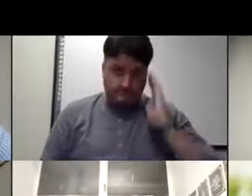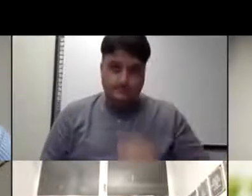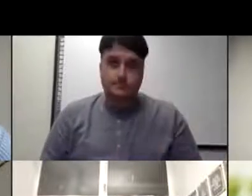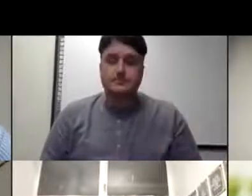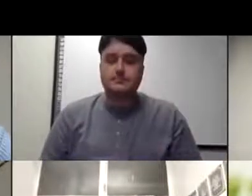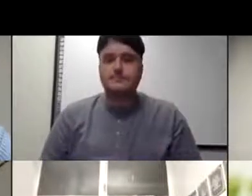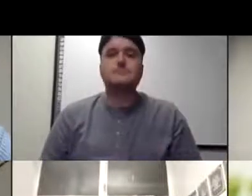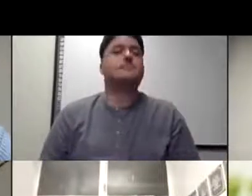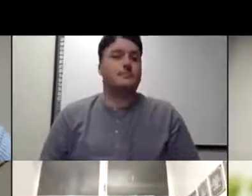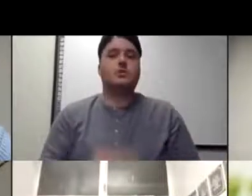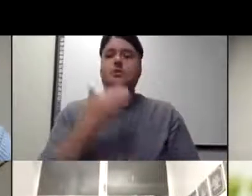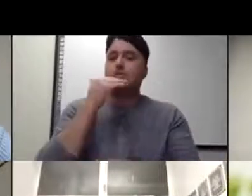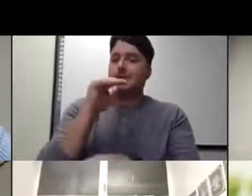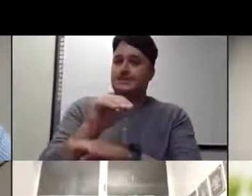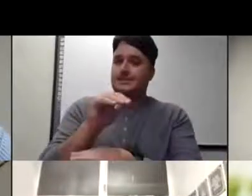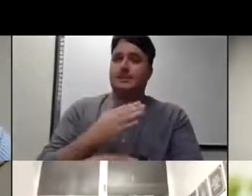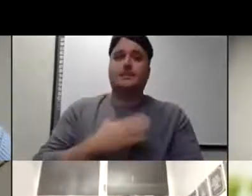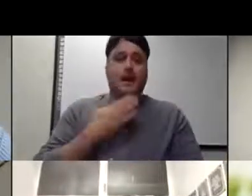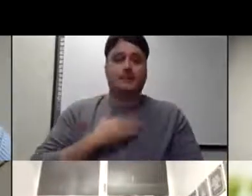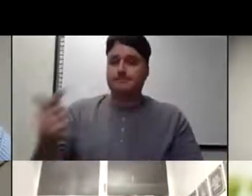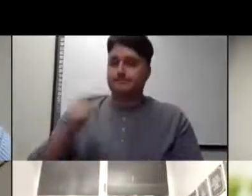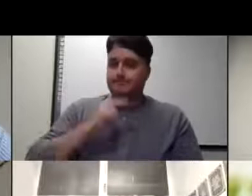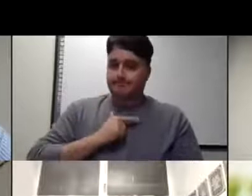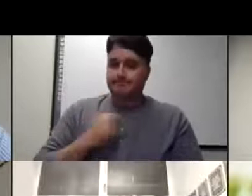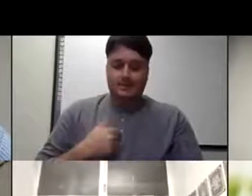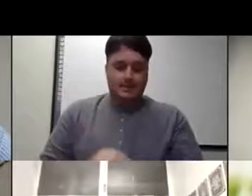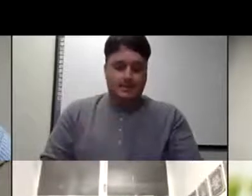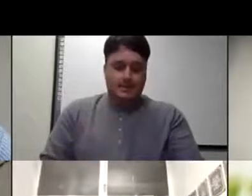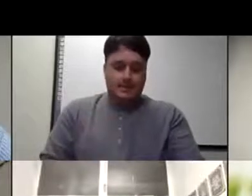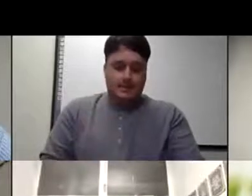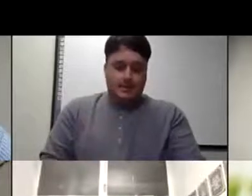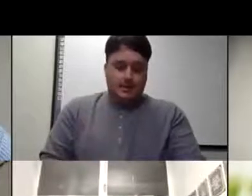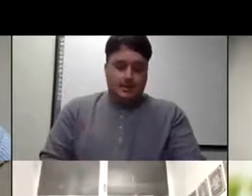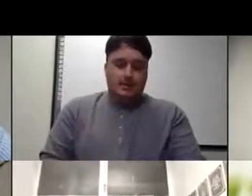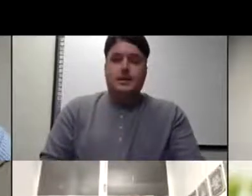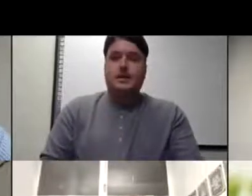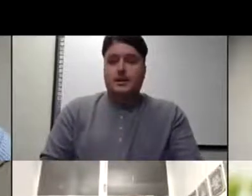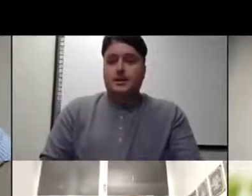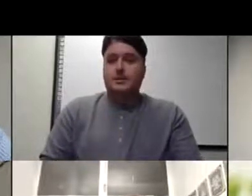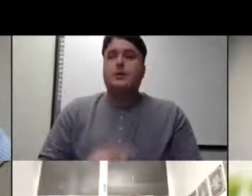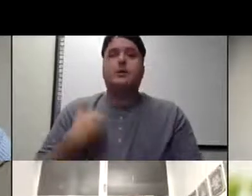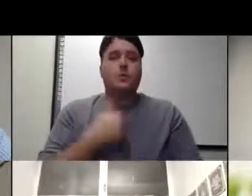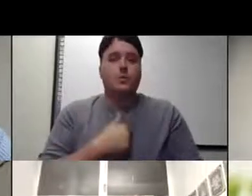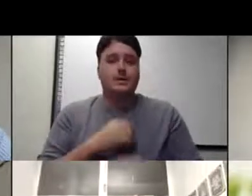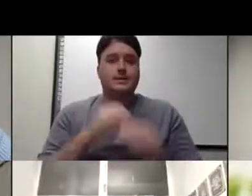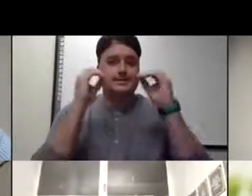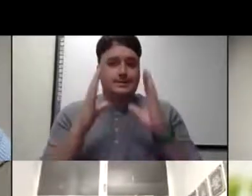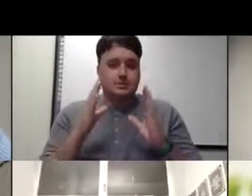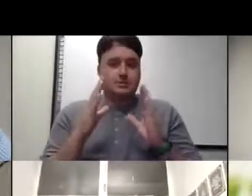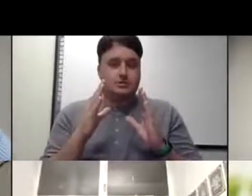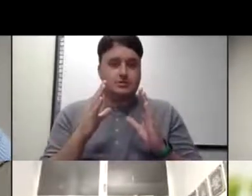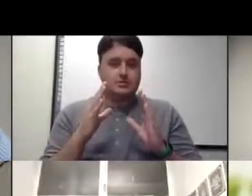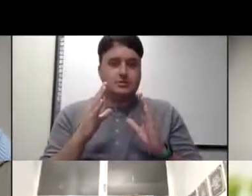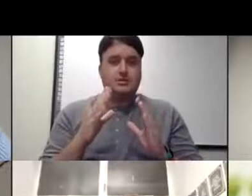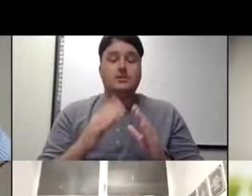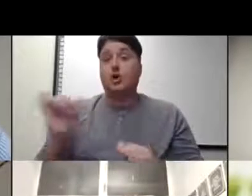Good evening. I'm happy to go next. So we teachers are also incredibly